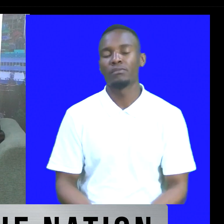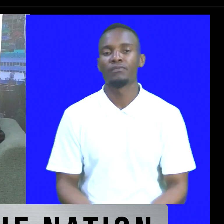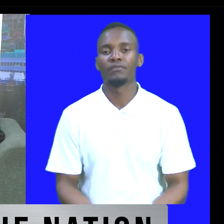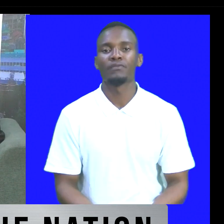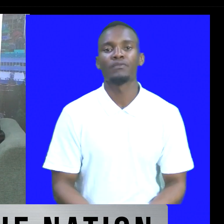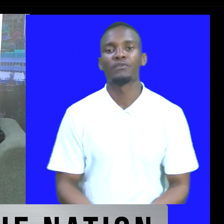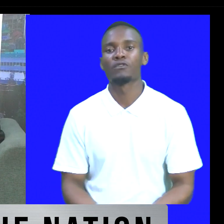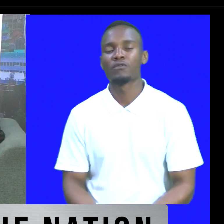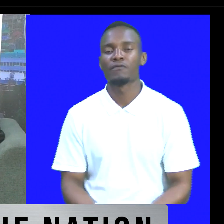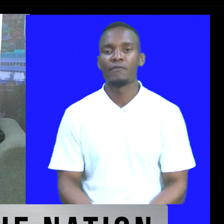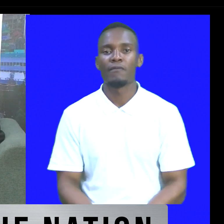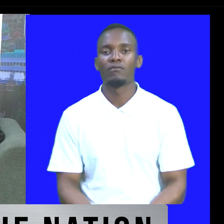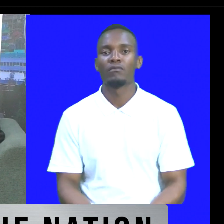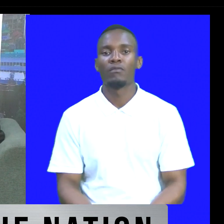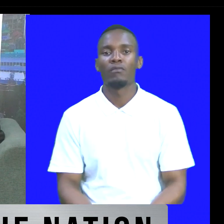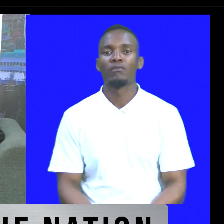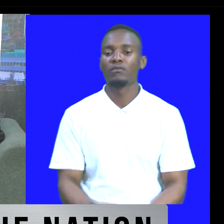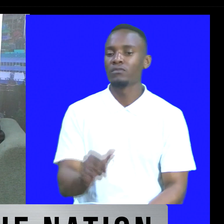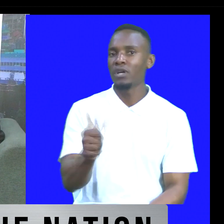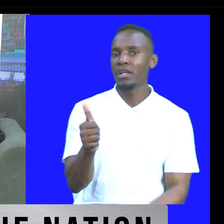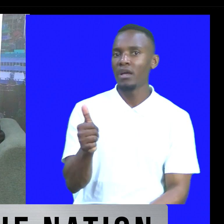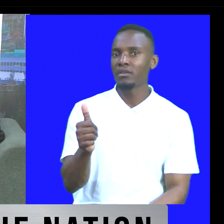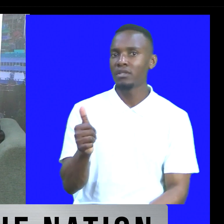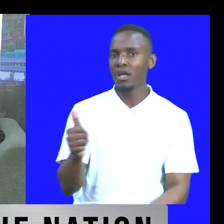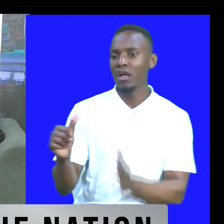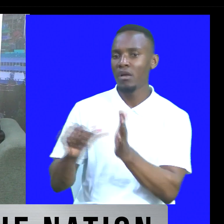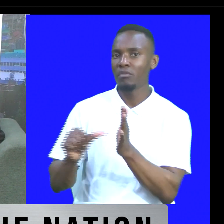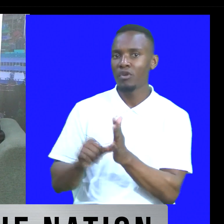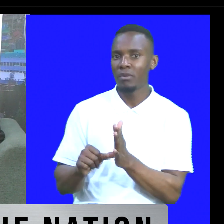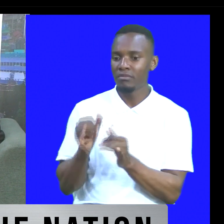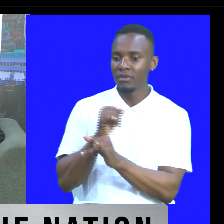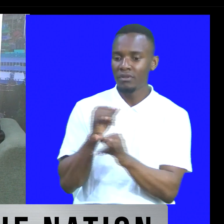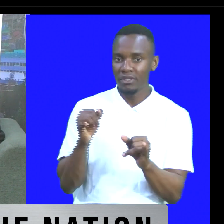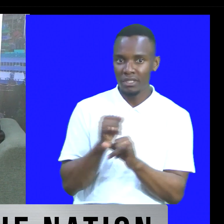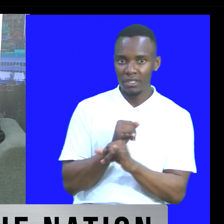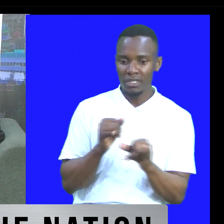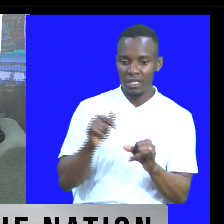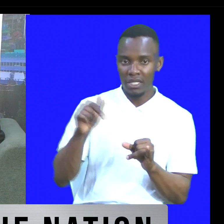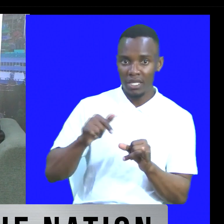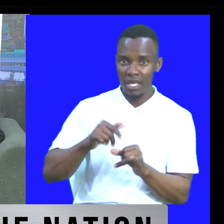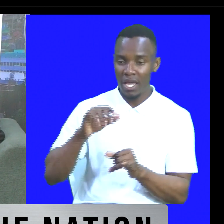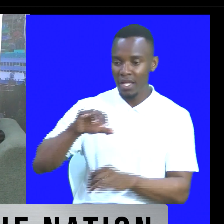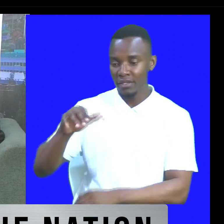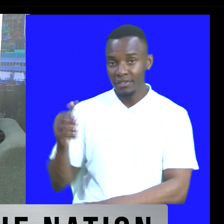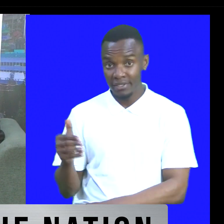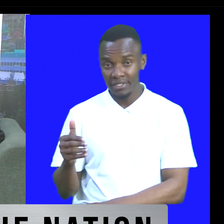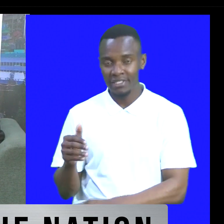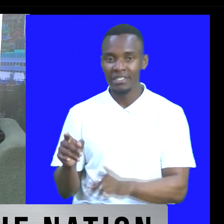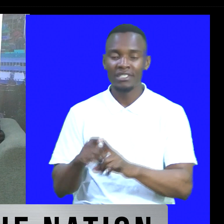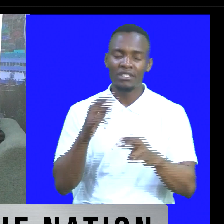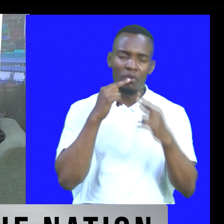What other issues? Sanitation in the city, is that a major issue? Hotels in the city, All security. those things: hotel,